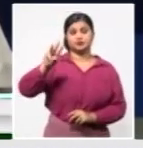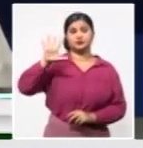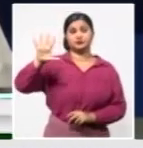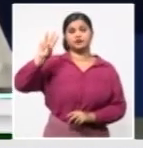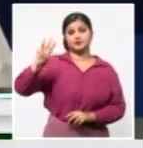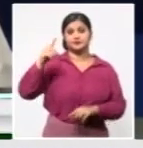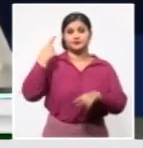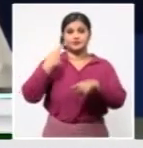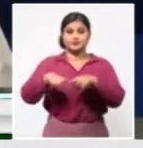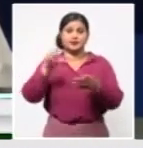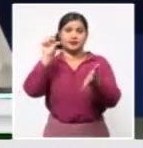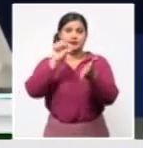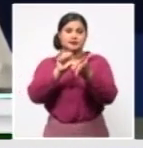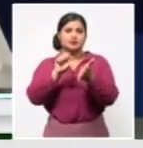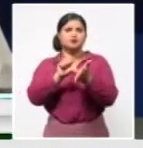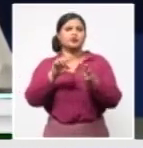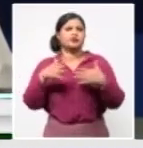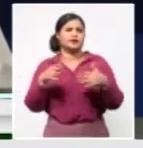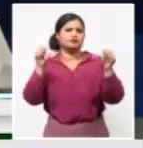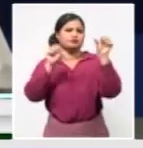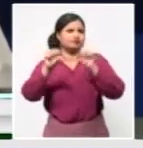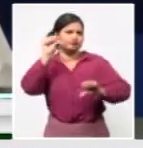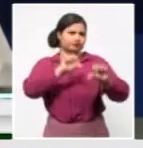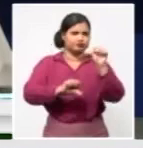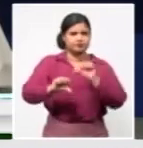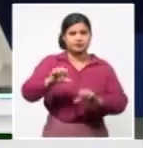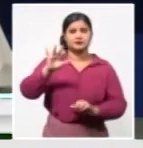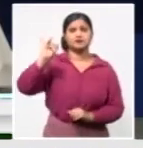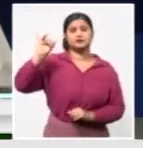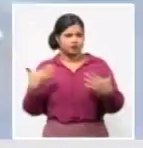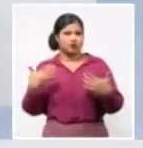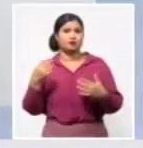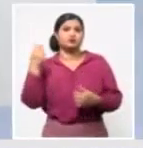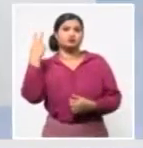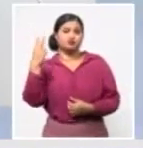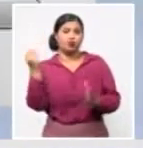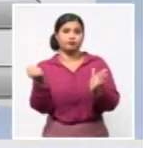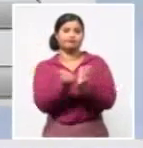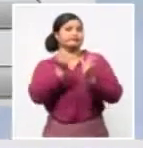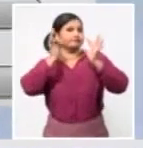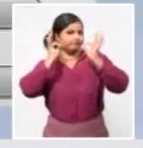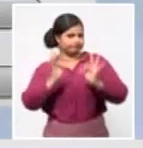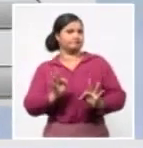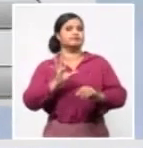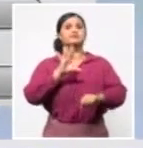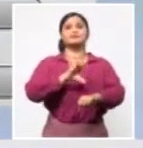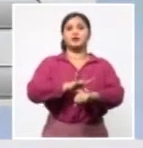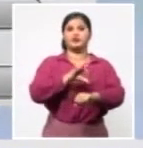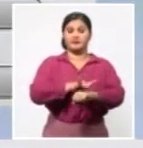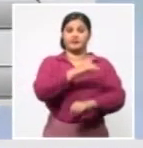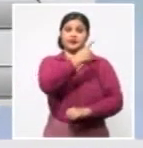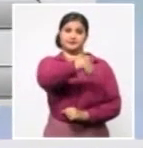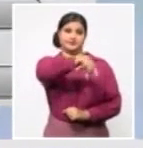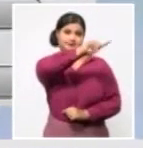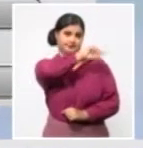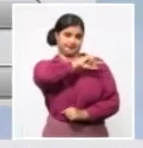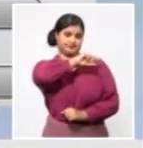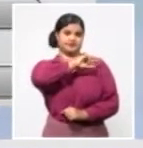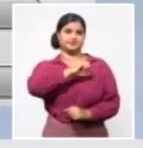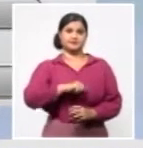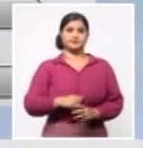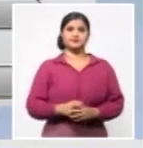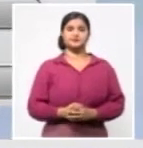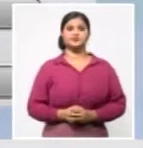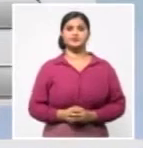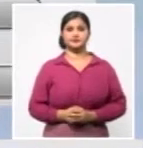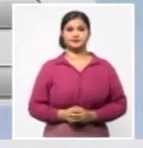2,978 samples processed yesterday, 2 tested positive. With the samples processed yesterday, this brings the total